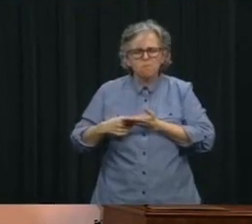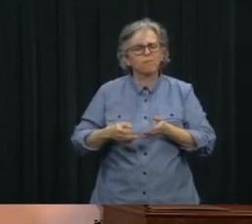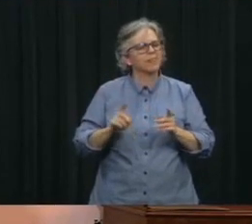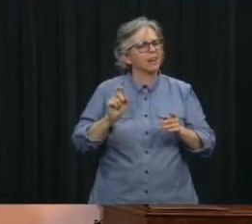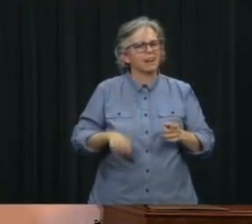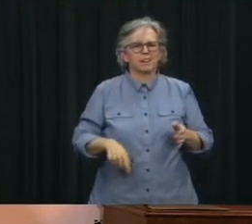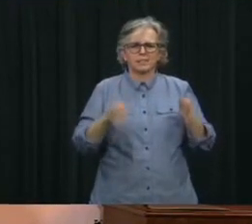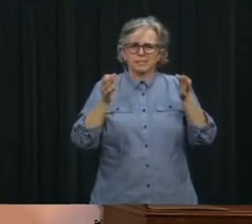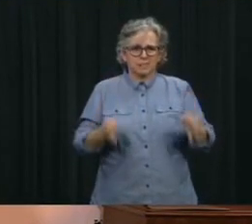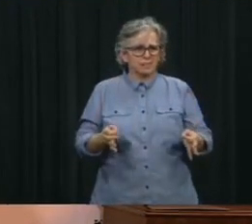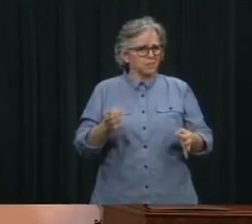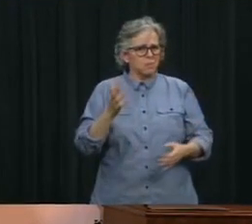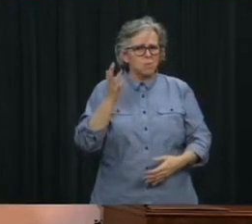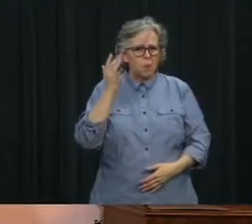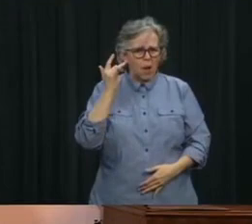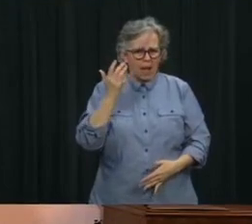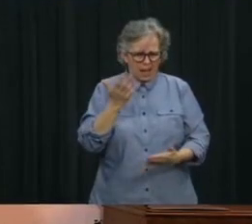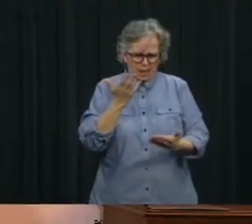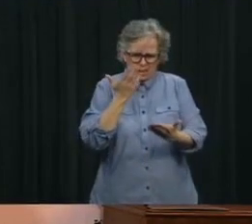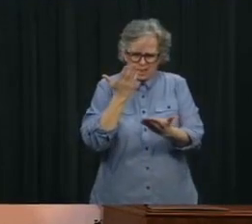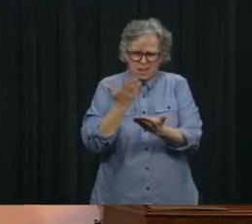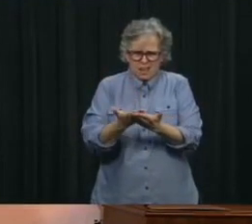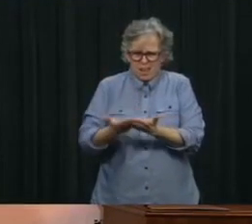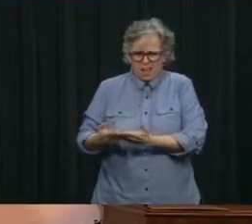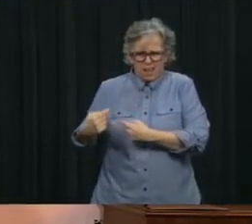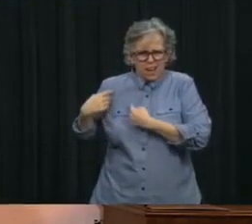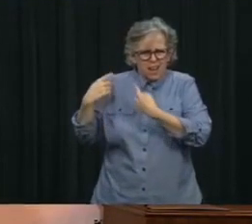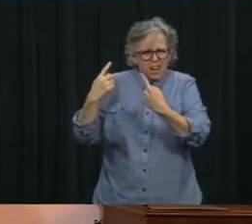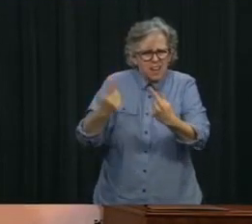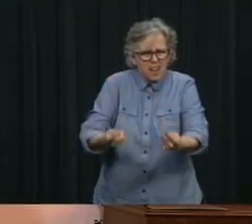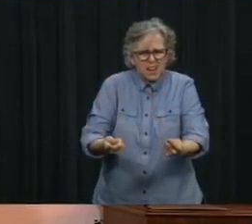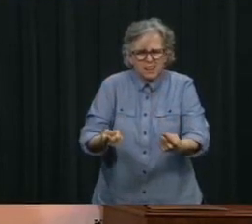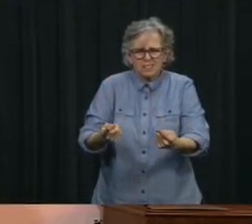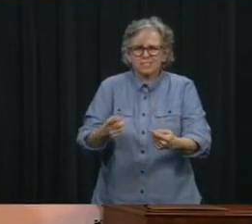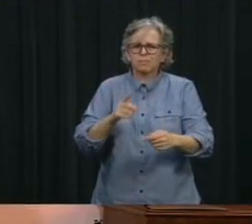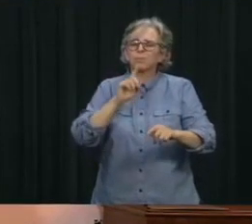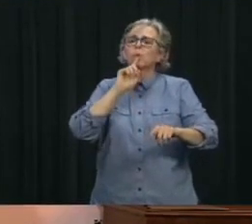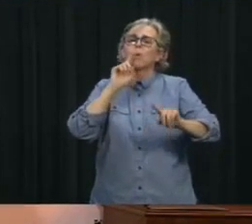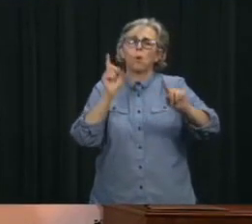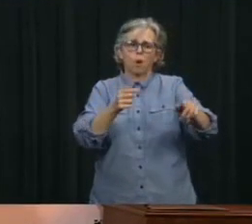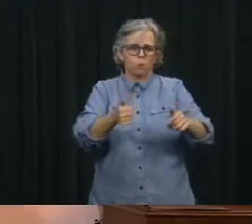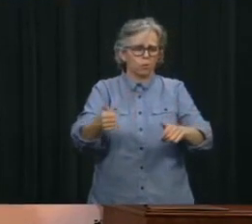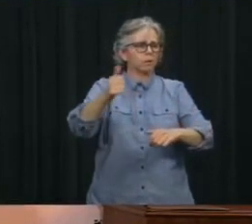abundantly clear that those decisions would save lives, would protect lives.